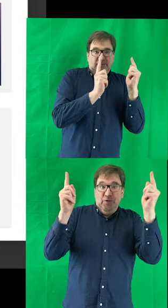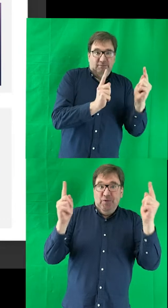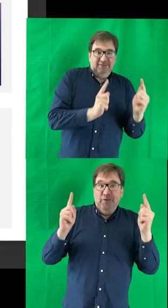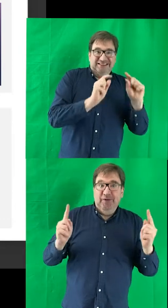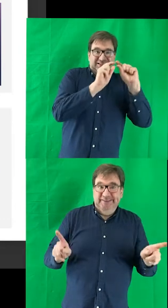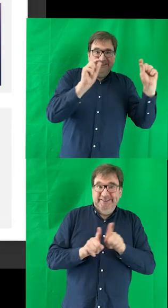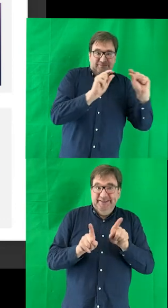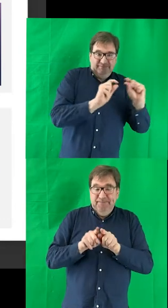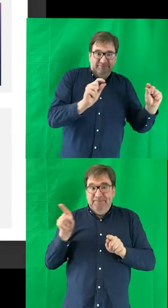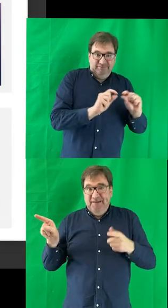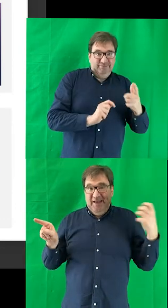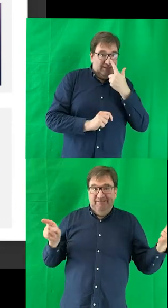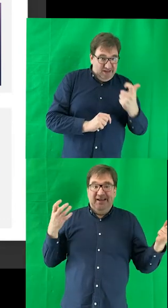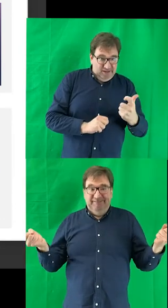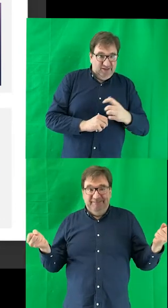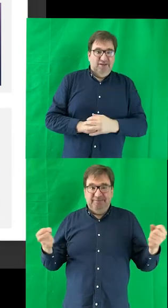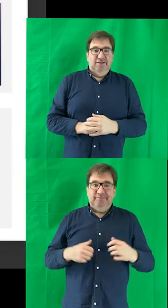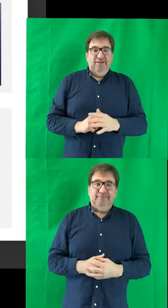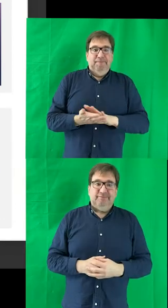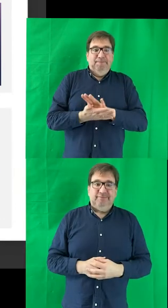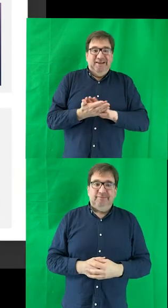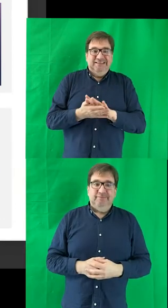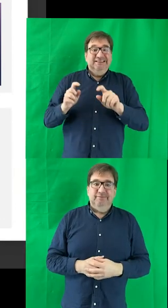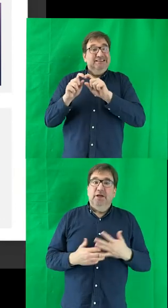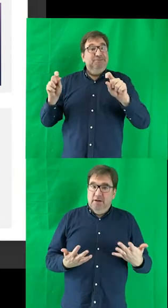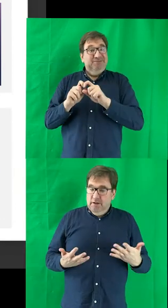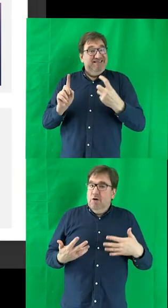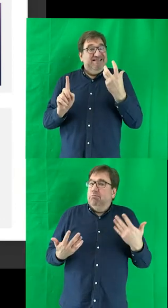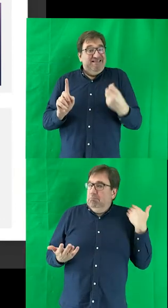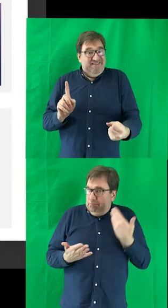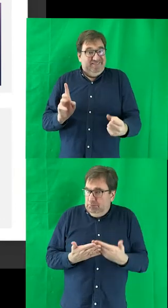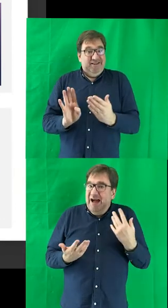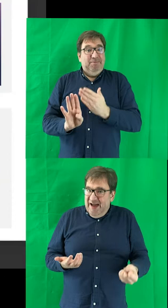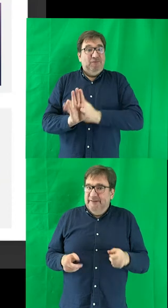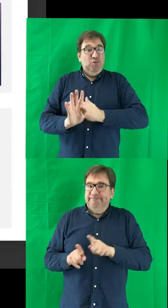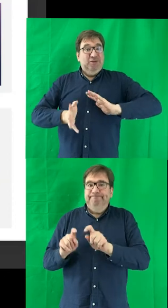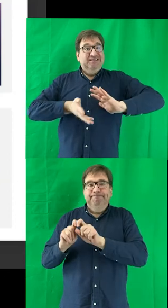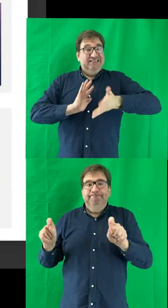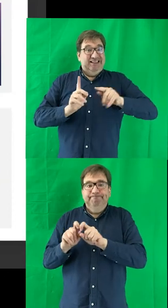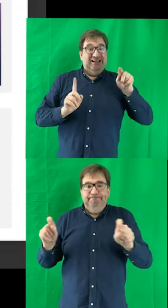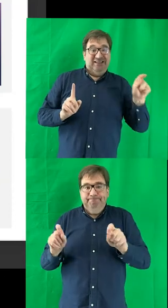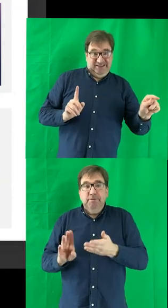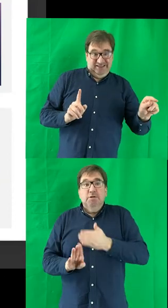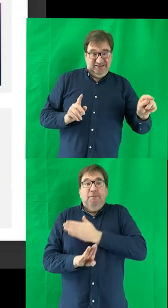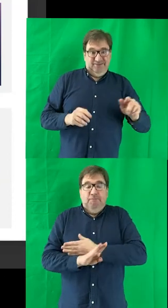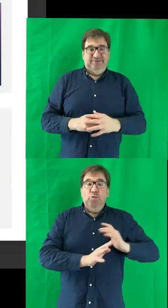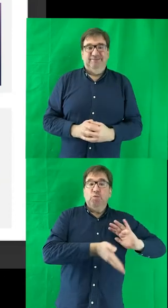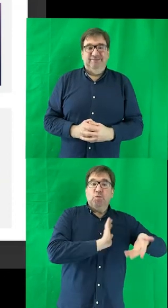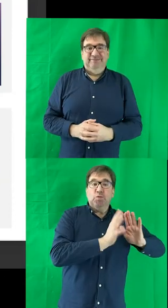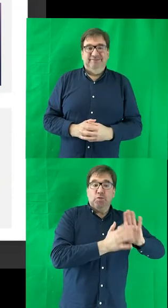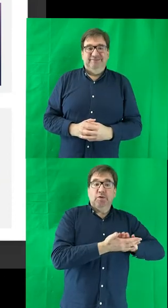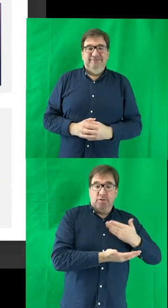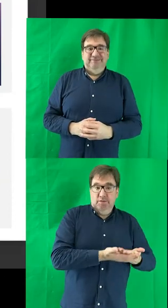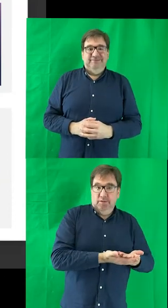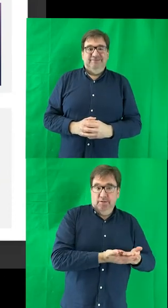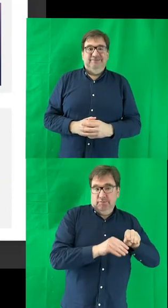into smaller units as well. So most often it's the case that subtitles exist prior to